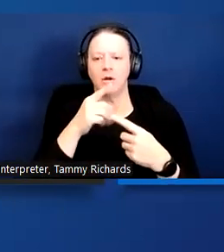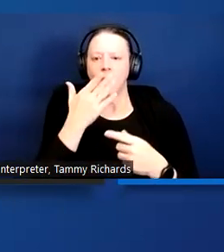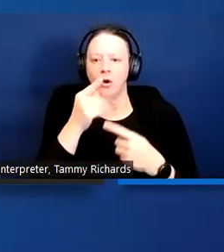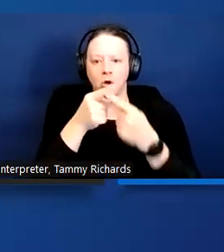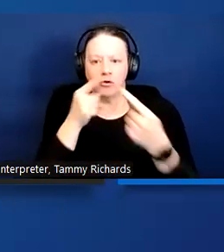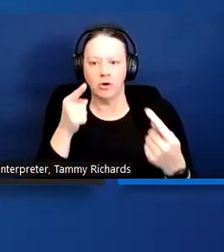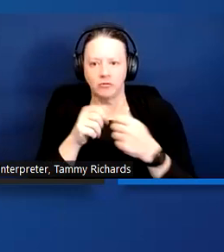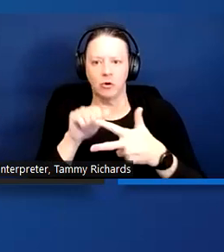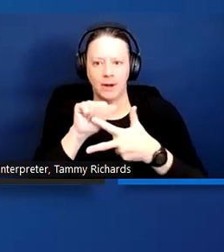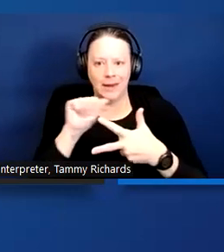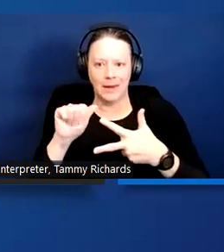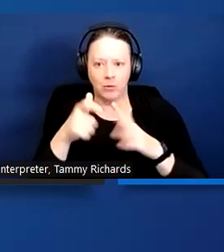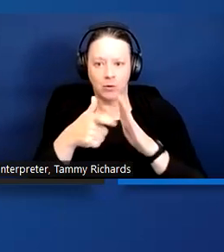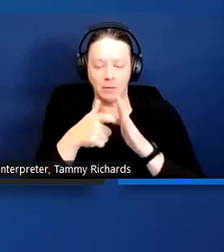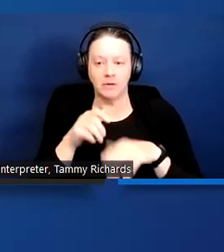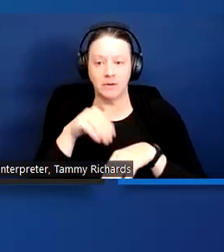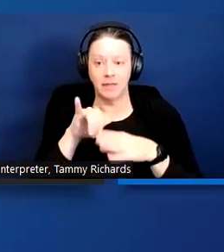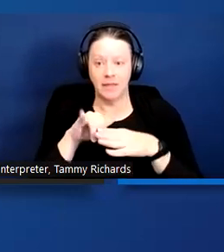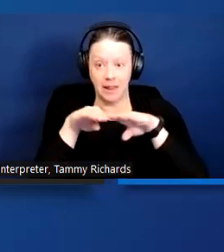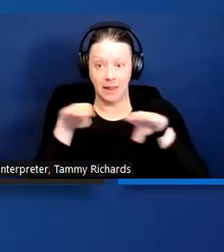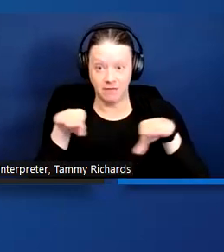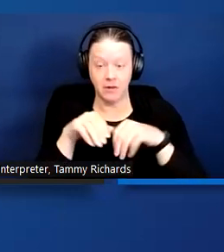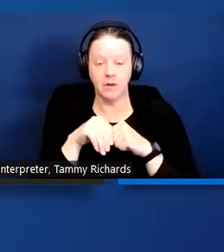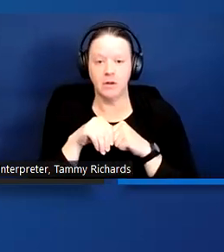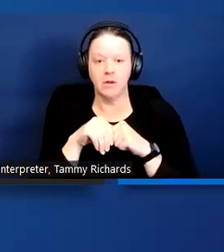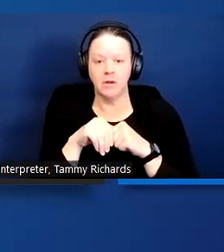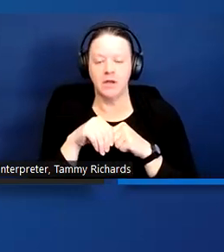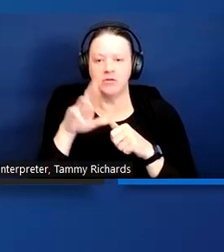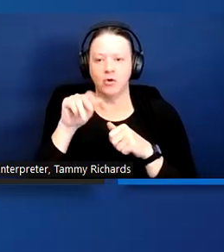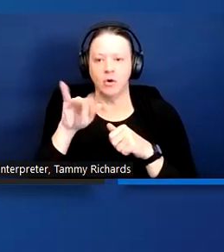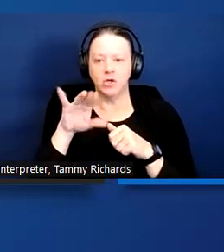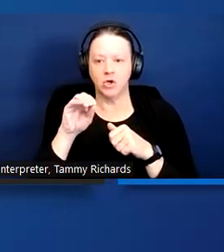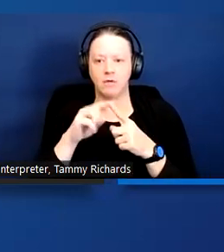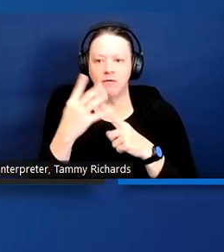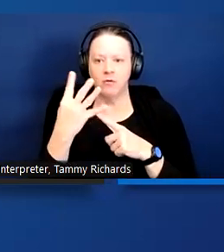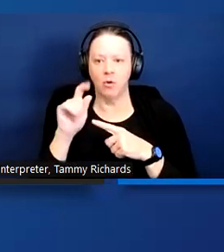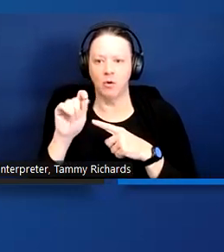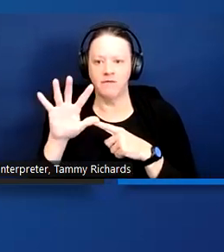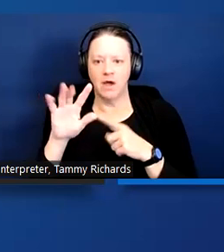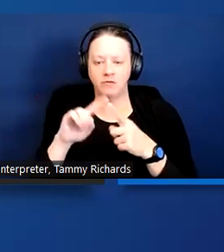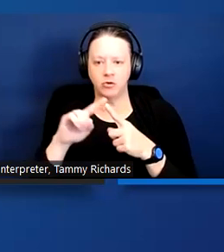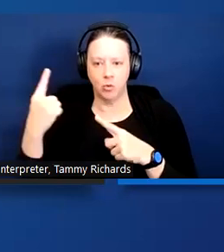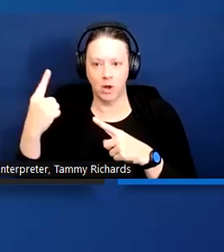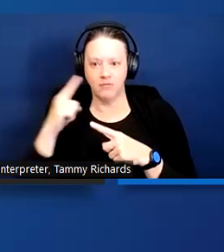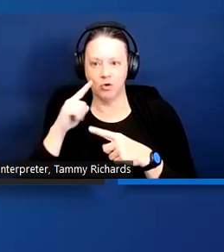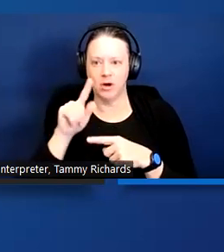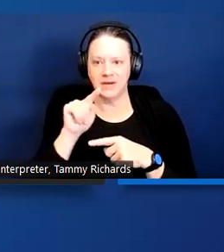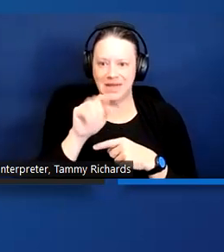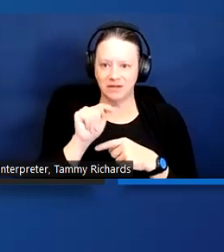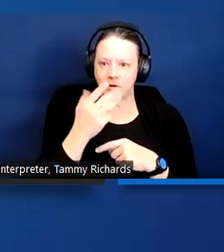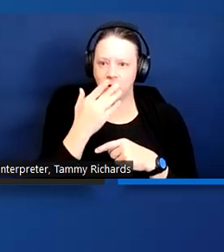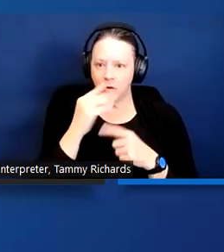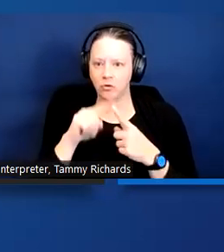requirement. At that level, it's a ratio of 4.5:1 for the text color to the background